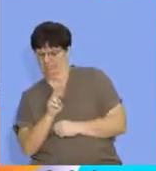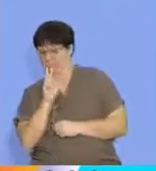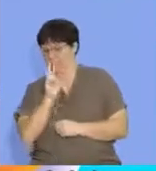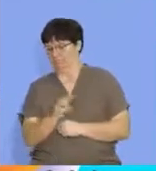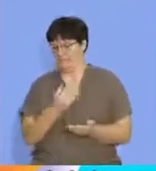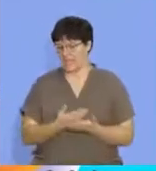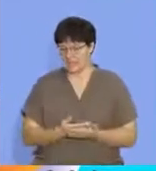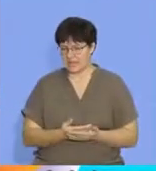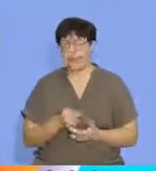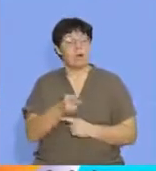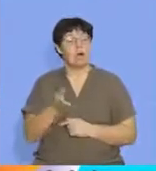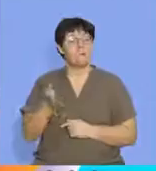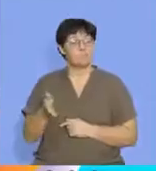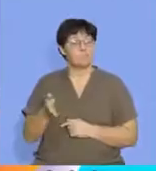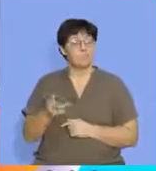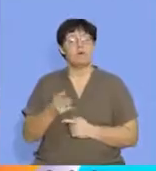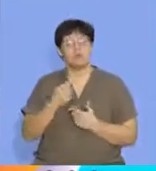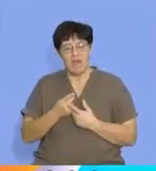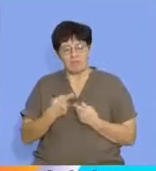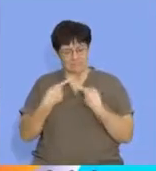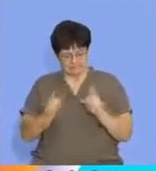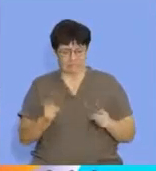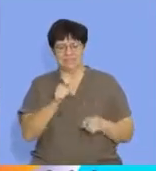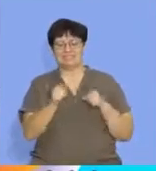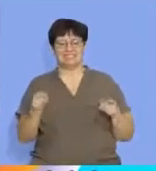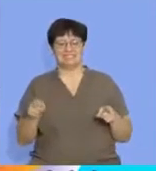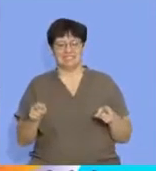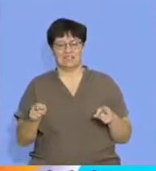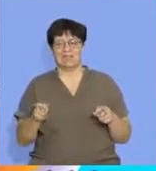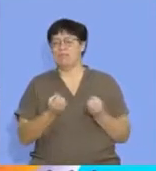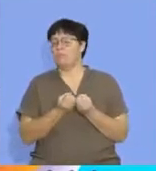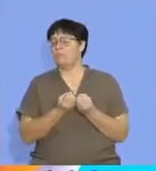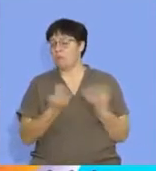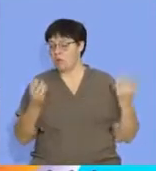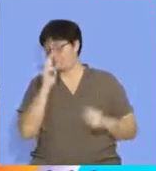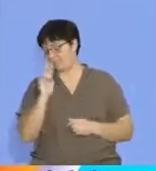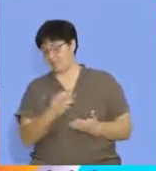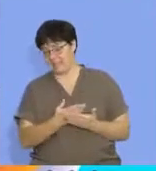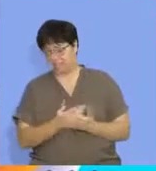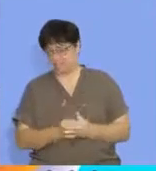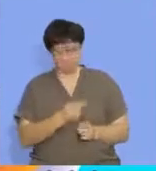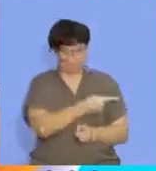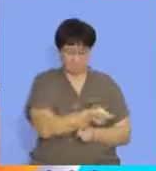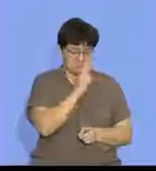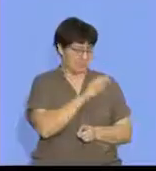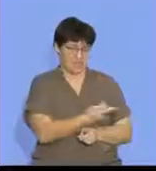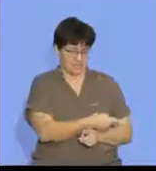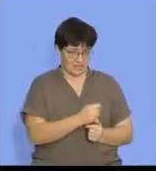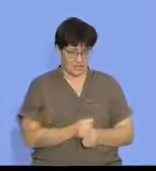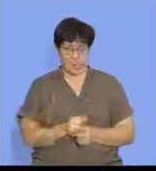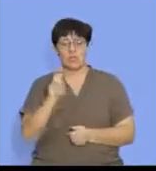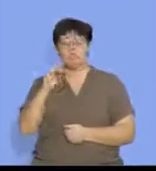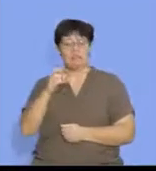it's actually here we have a little bit of a difference to the rest. Most of the times we can see it. There is a unicellular